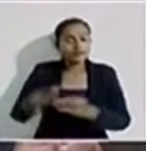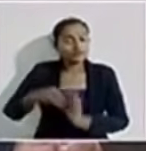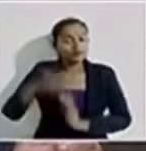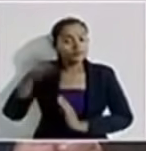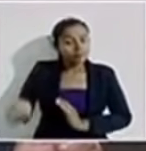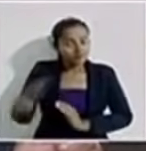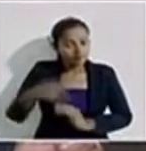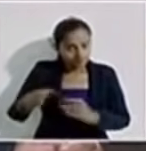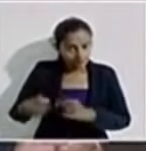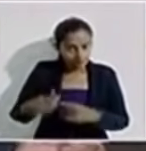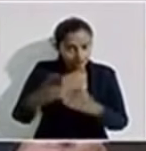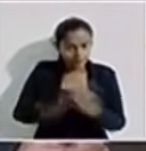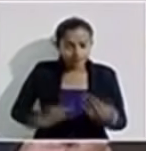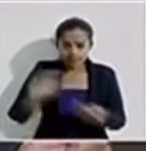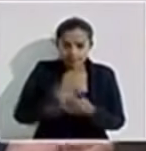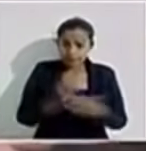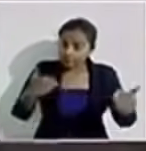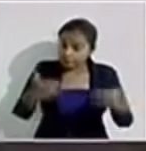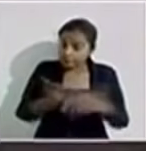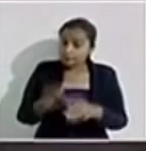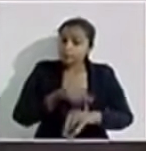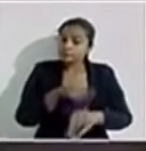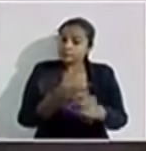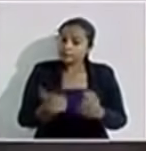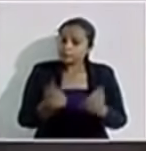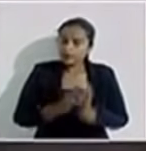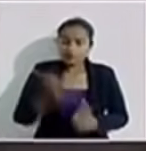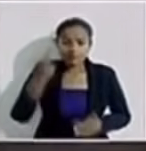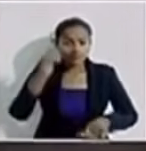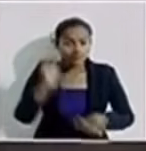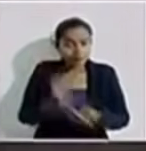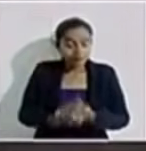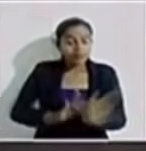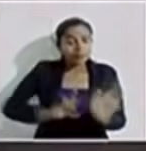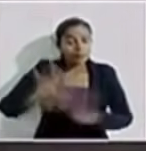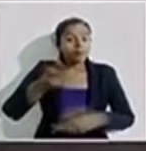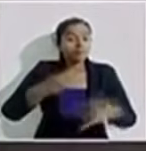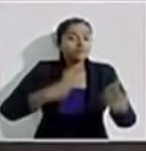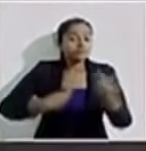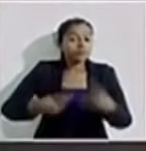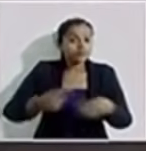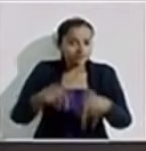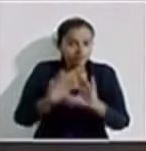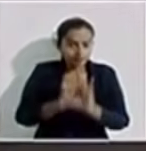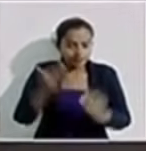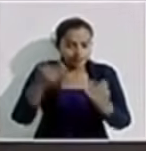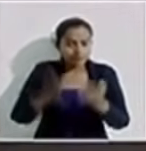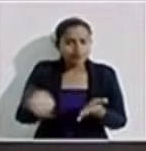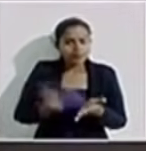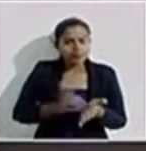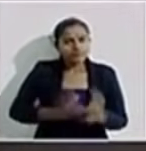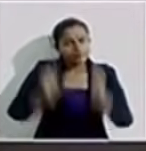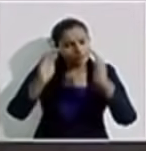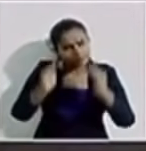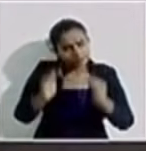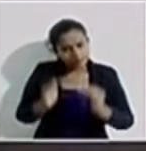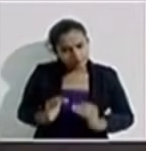long-term, they expect foreign exchange reserves to continue declining over the next 2 to 3 years.